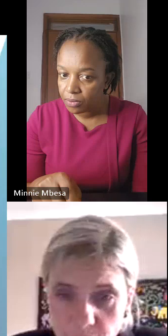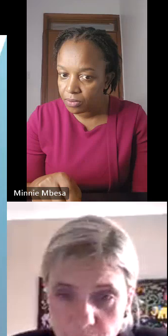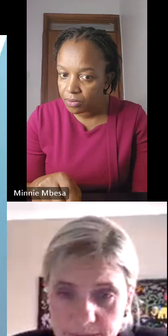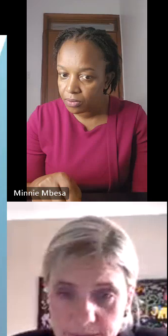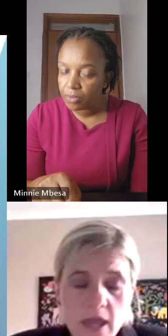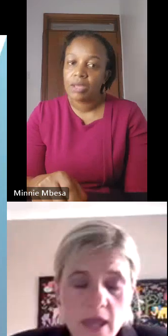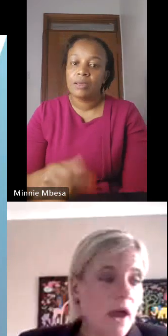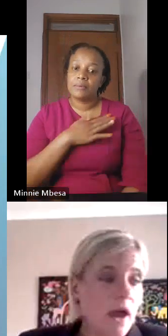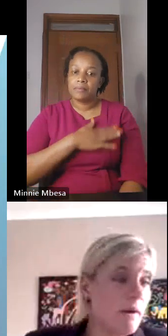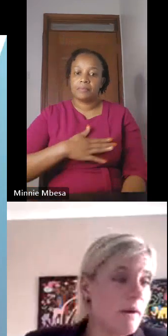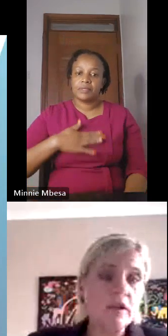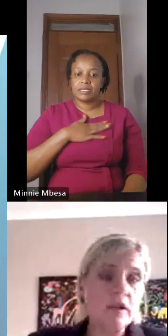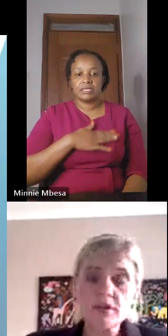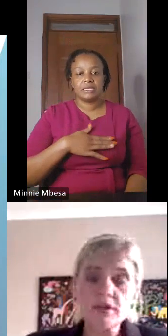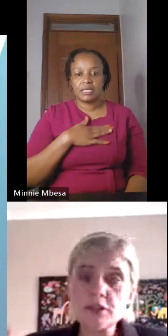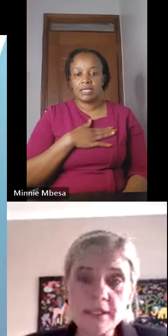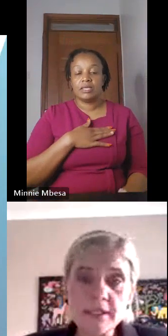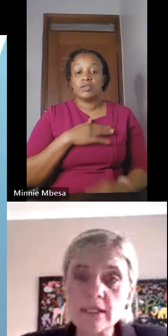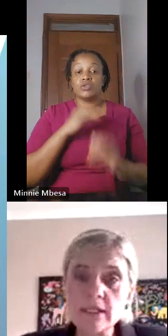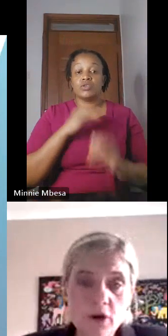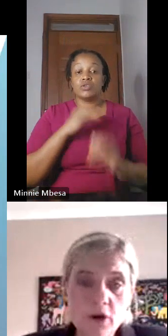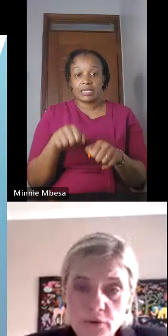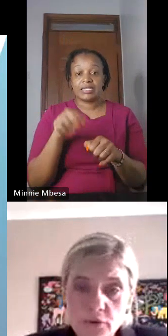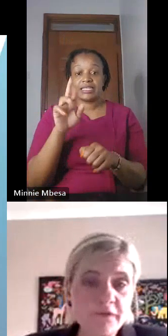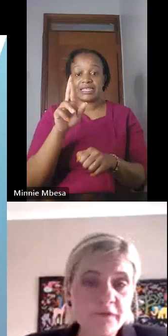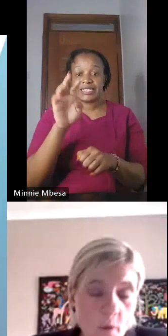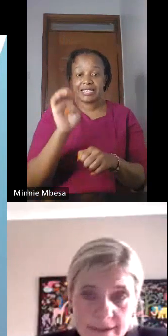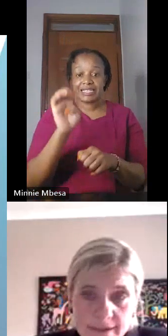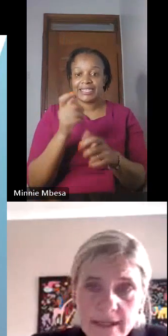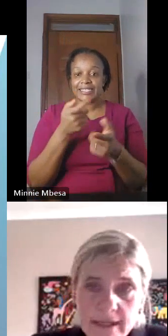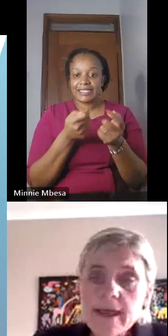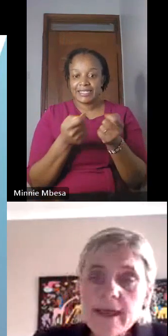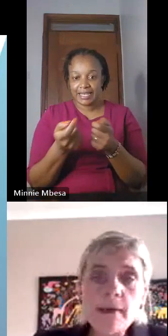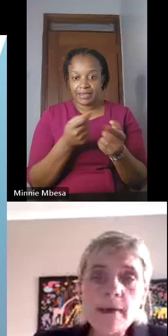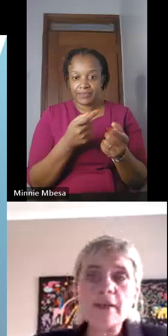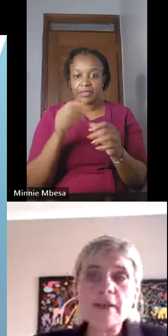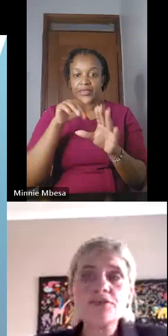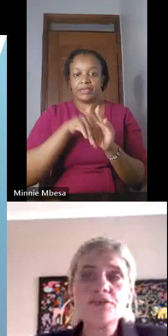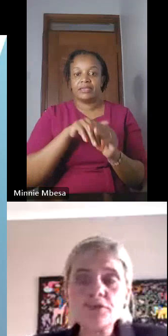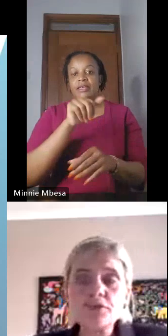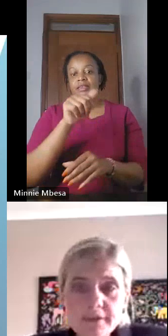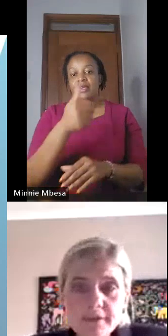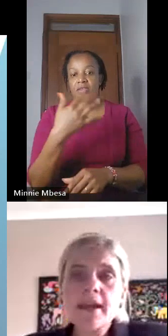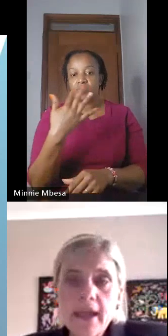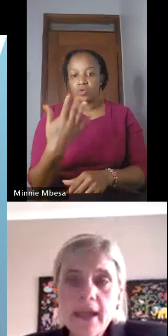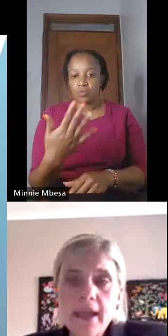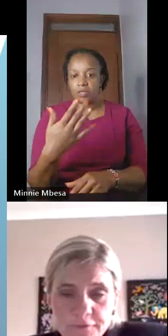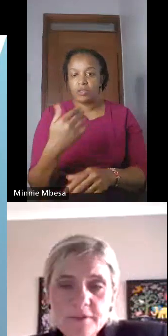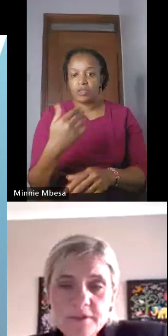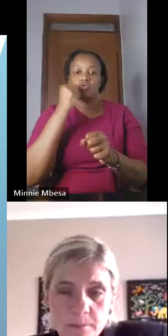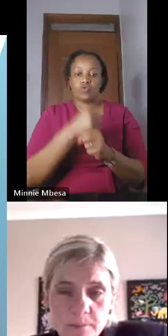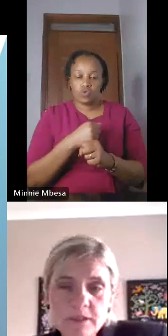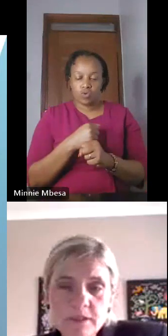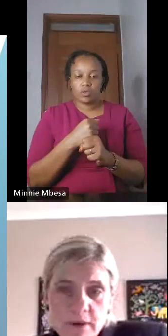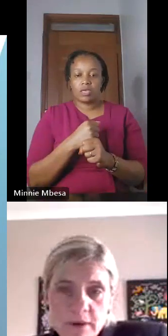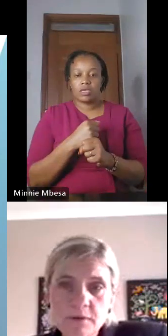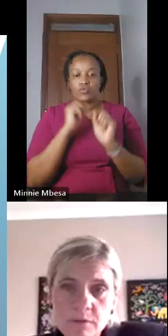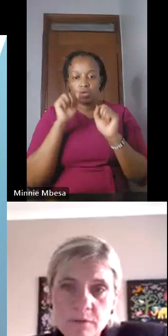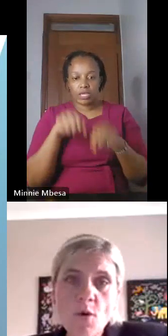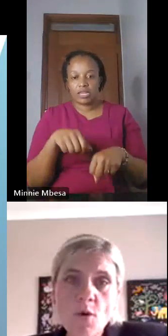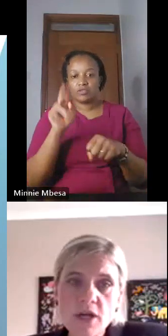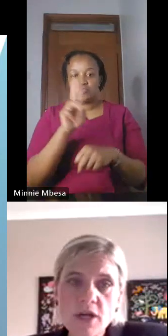another document. You can do it in your own format. You do not have to submit